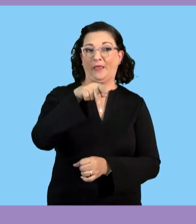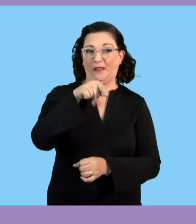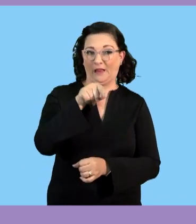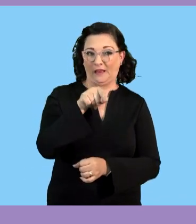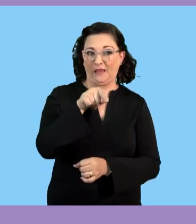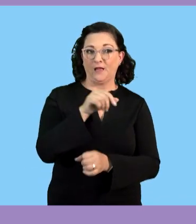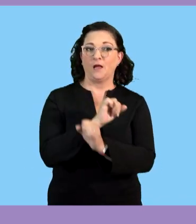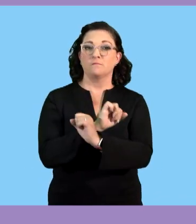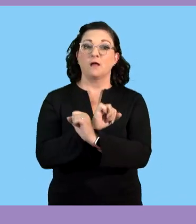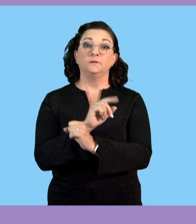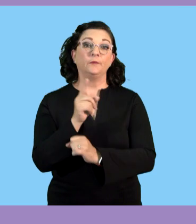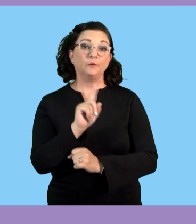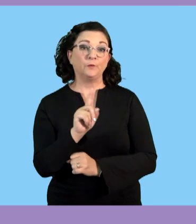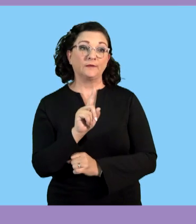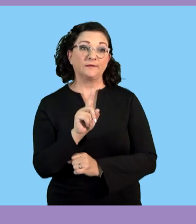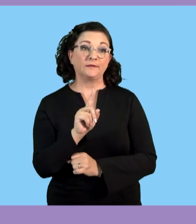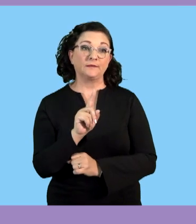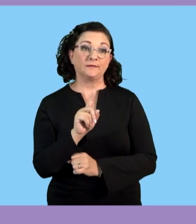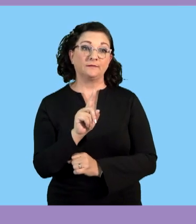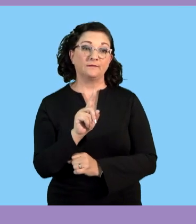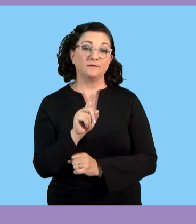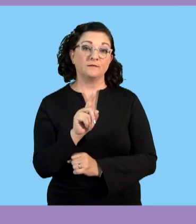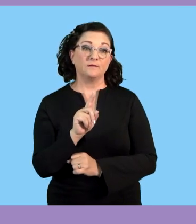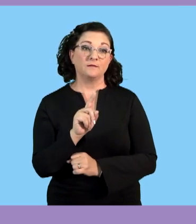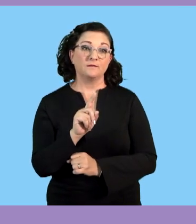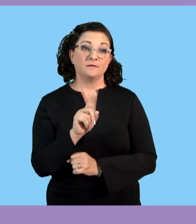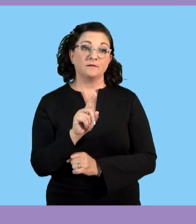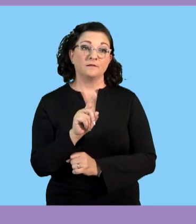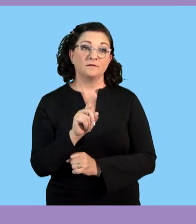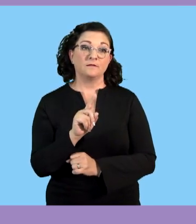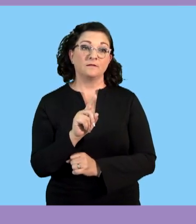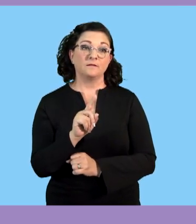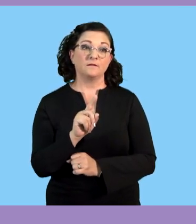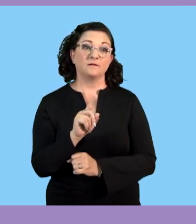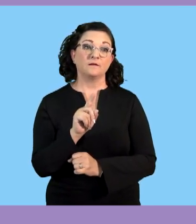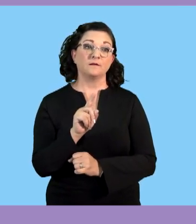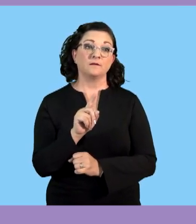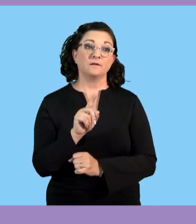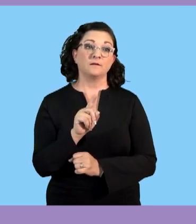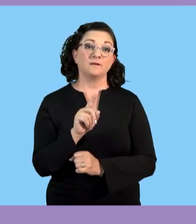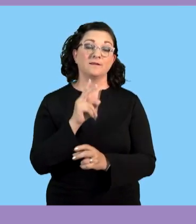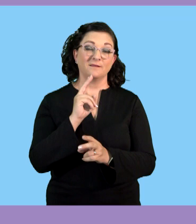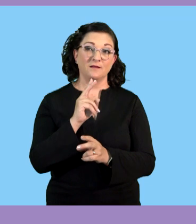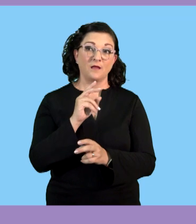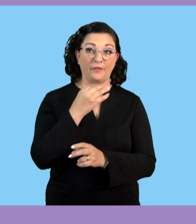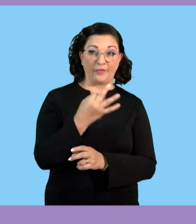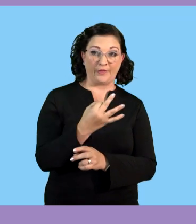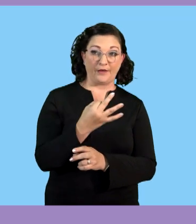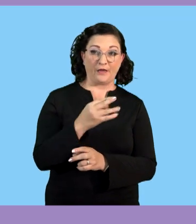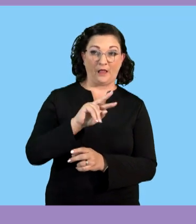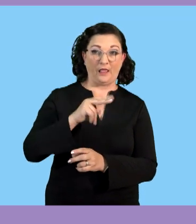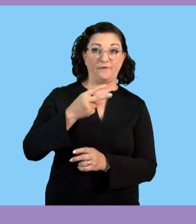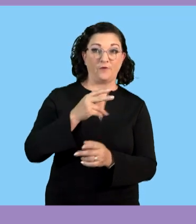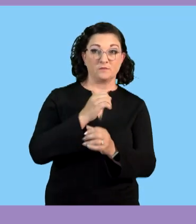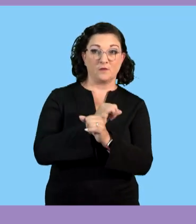p, and we are going to multiply that p with, we are going to multiply the 3 with its multiplicative